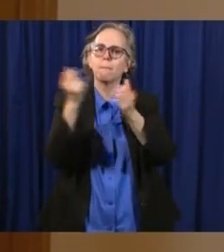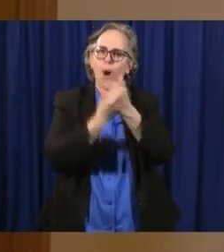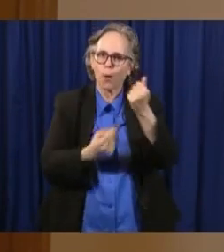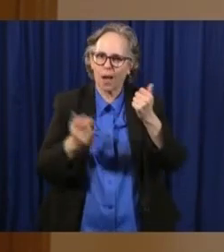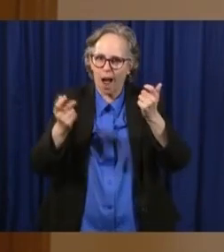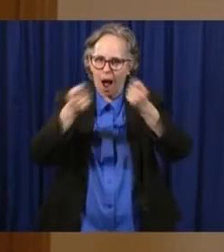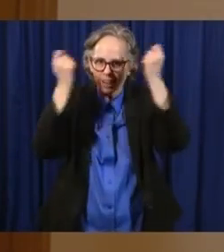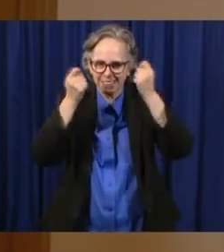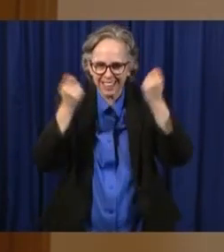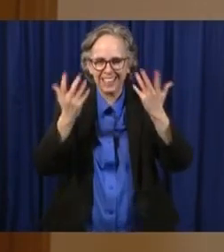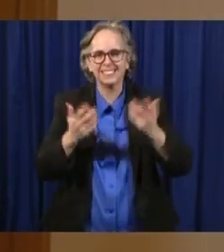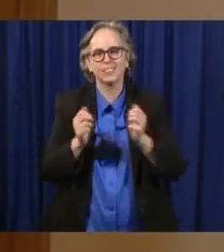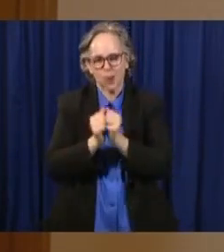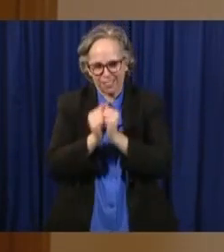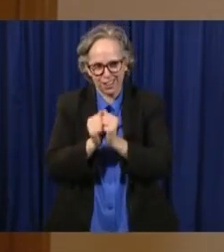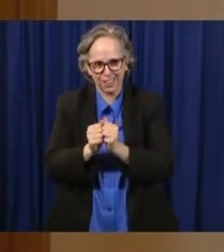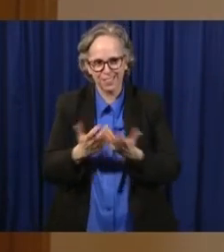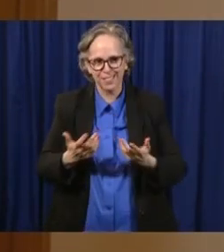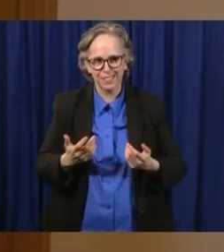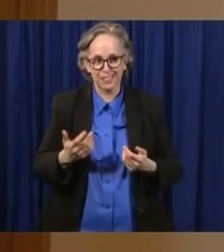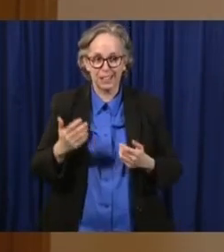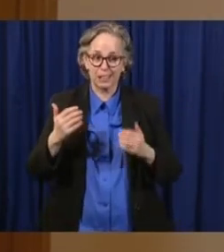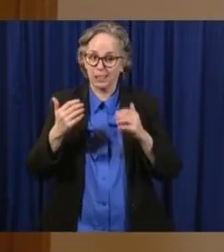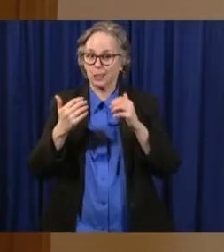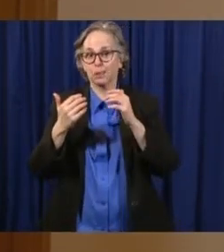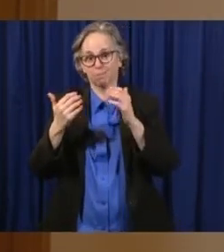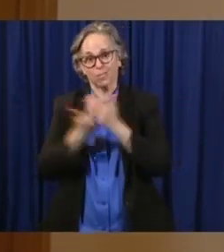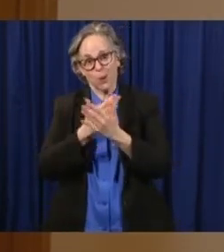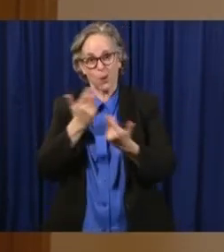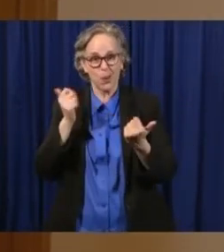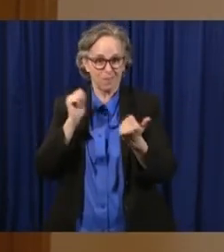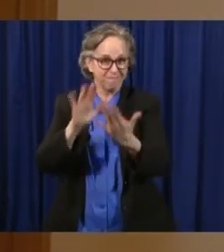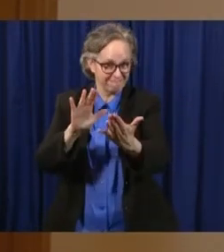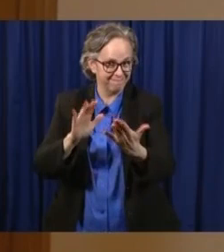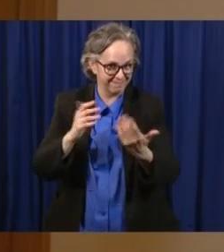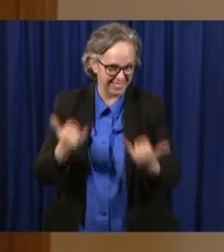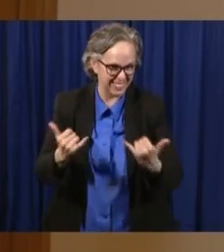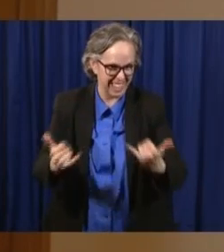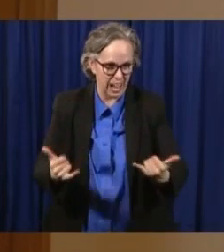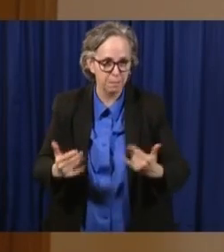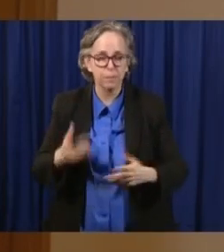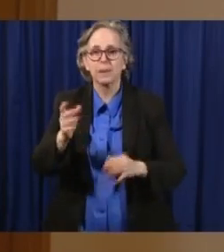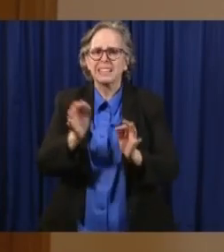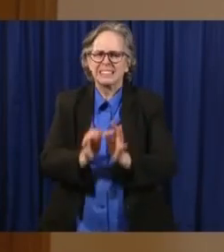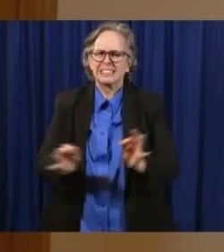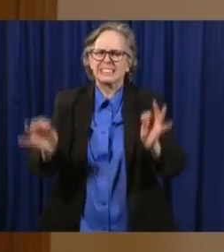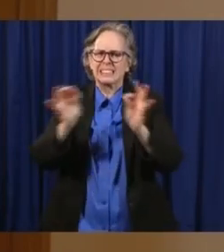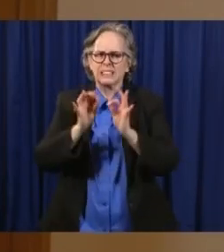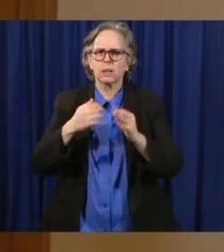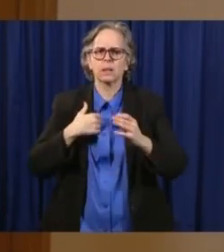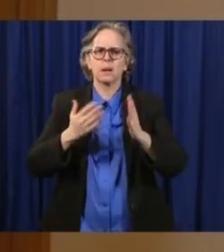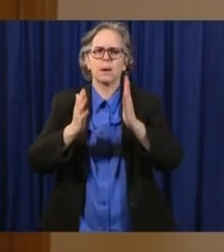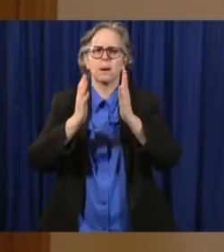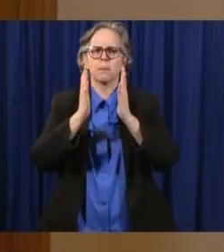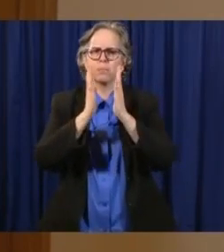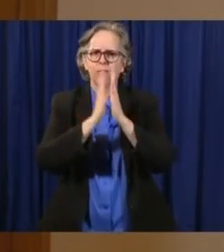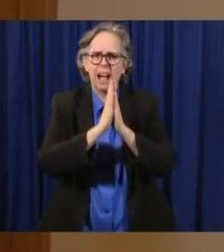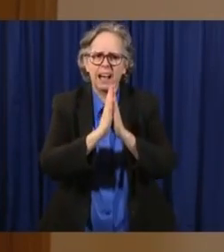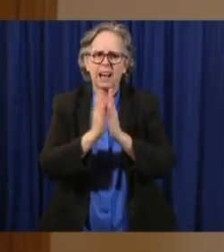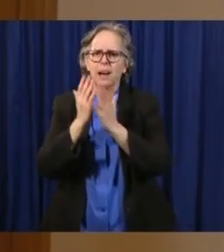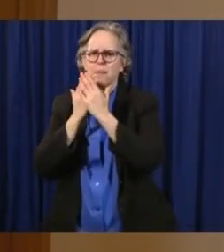new ways. It is vital, and I pray and ask of our religious leaders in the